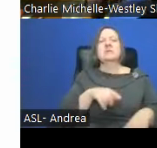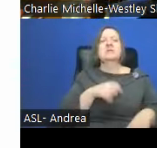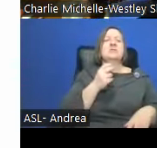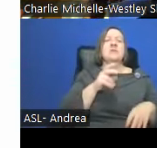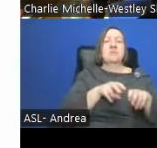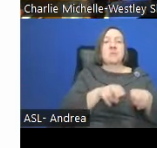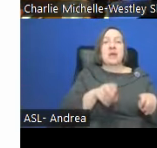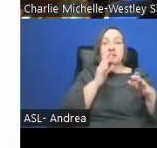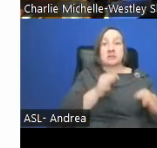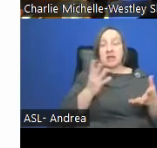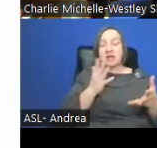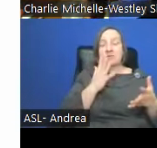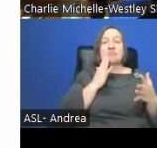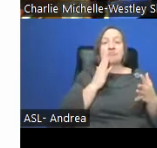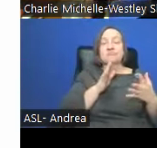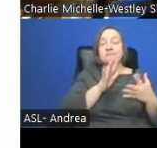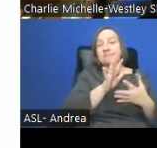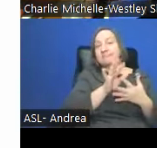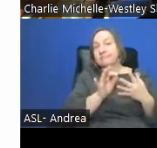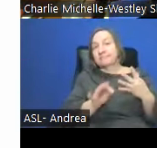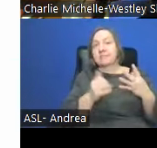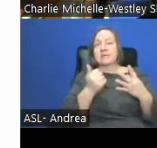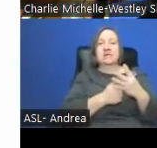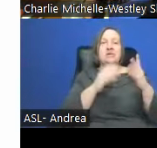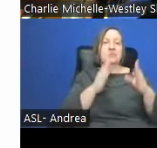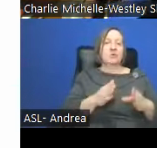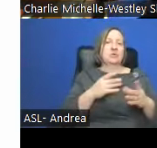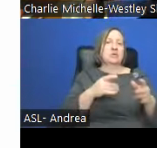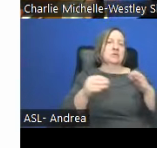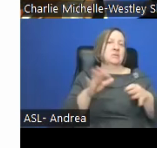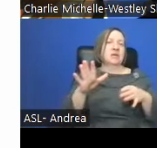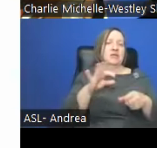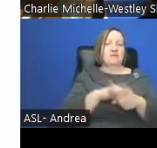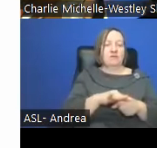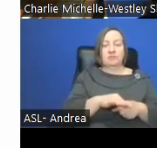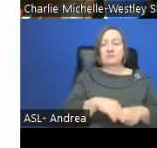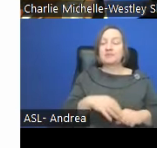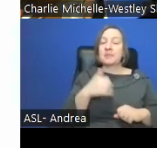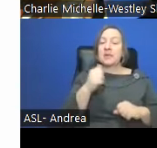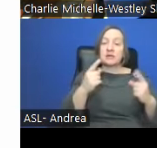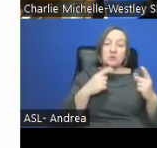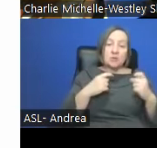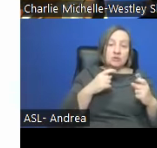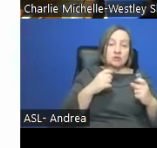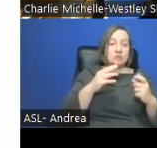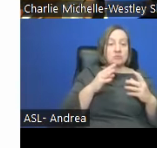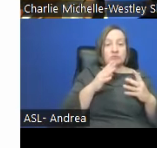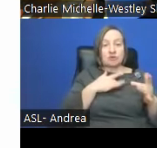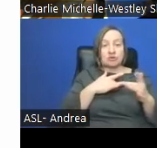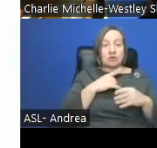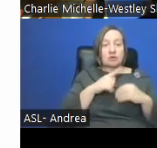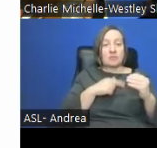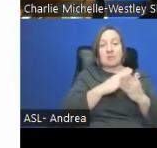decides findings with each member explaining their vote. Are there any questions or concerns on